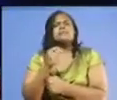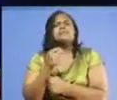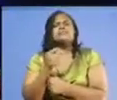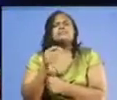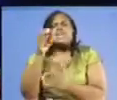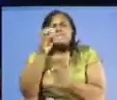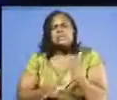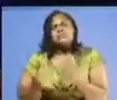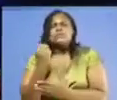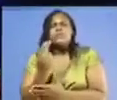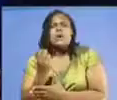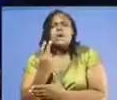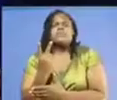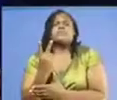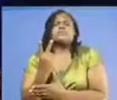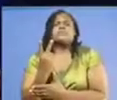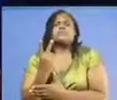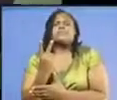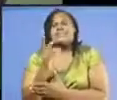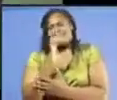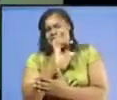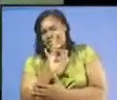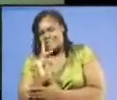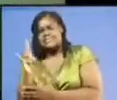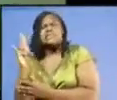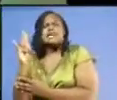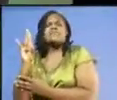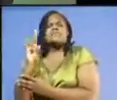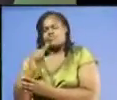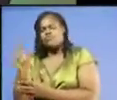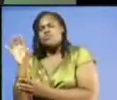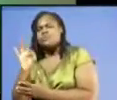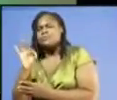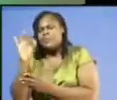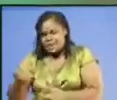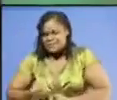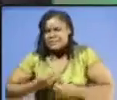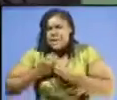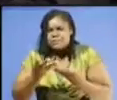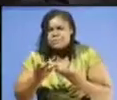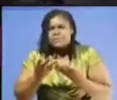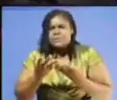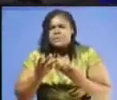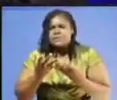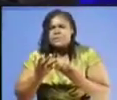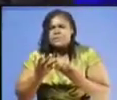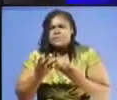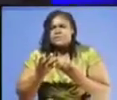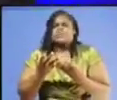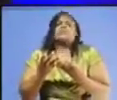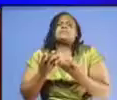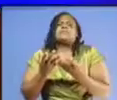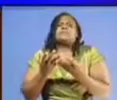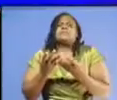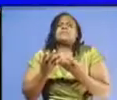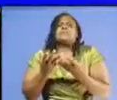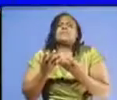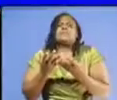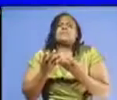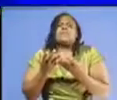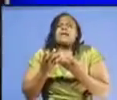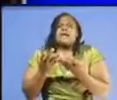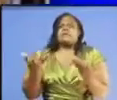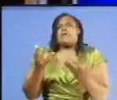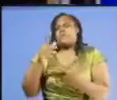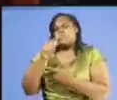chapter 12, 7 through 9. He said, I went to God because of a thorn in my